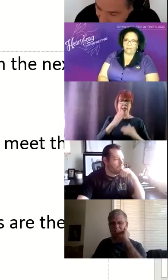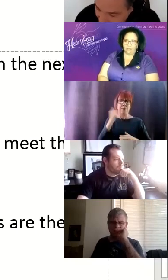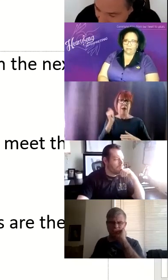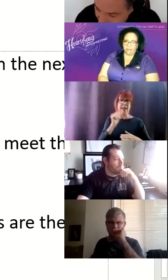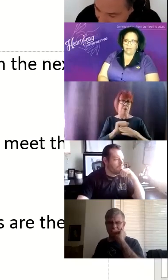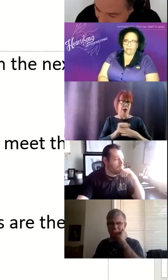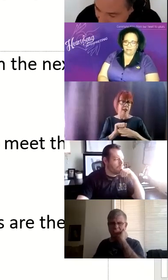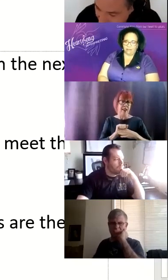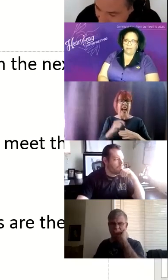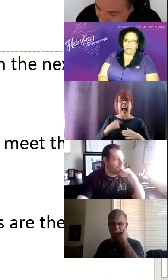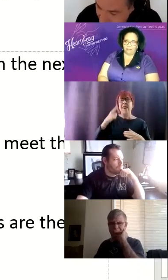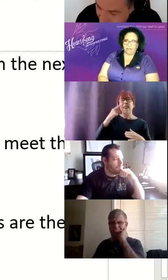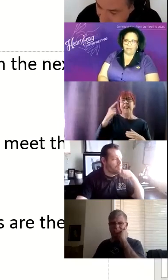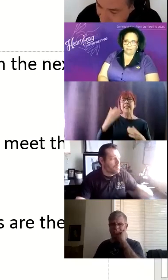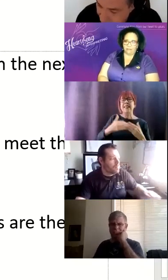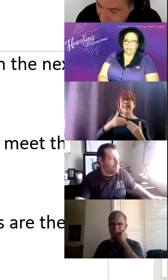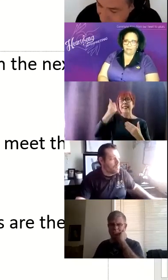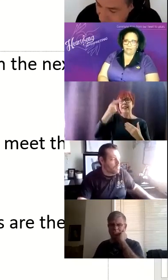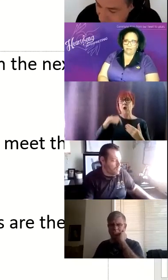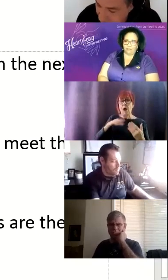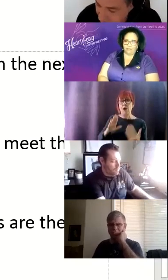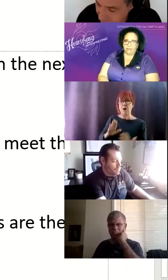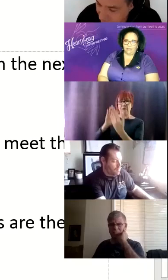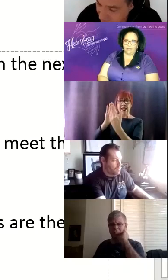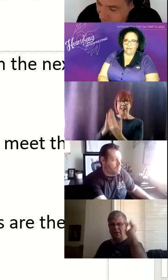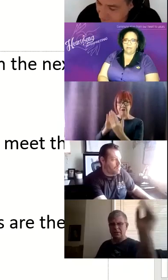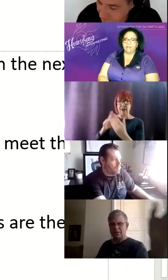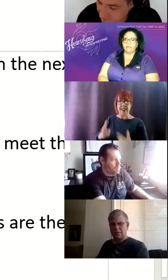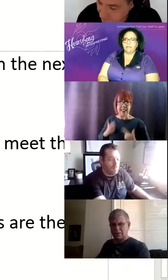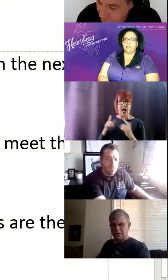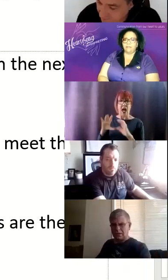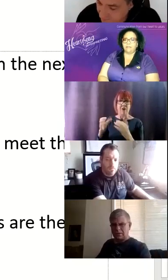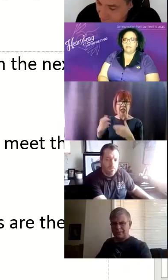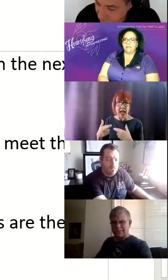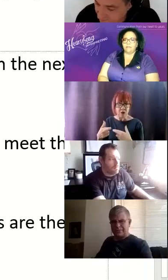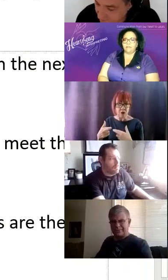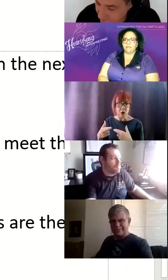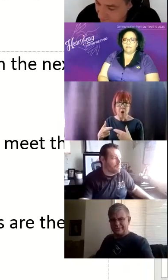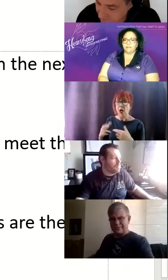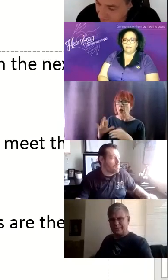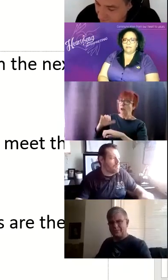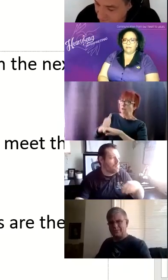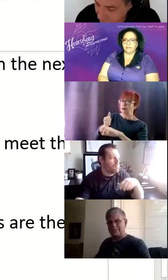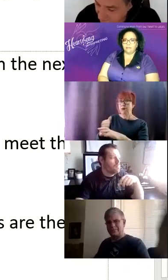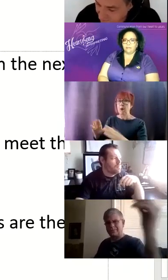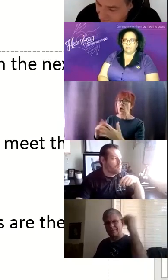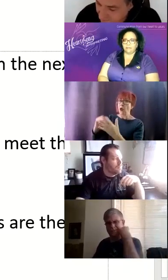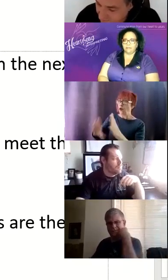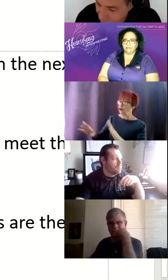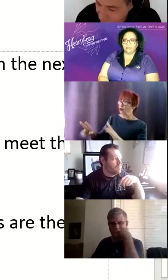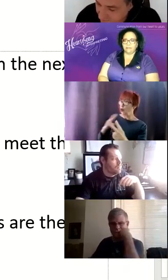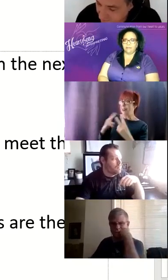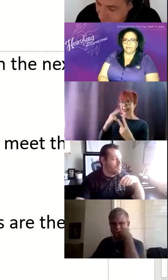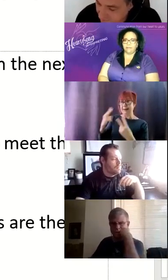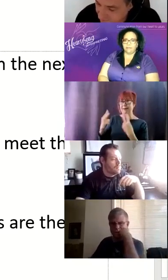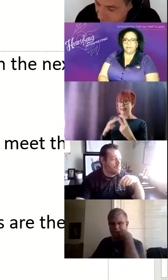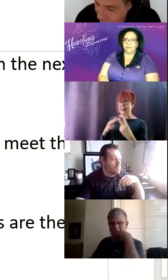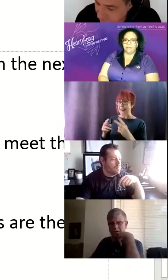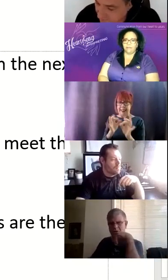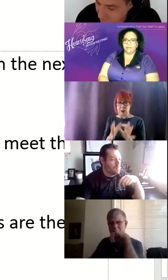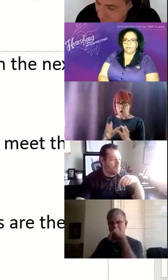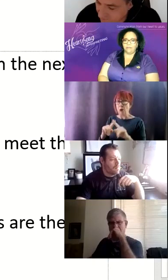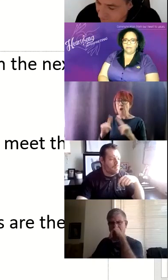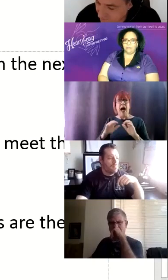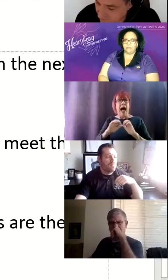think it's easier when you're in the face-to-face classroom to situate the student in a way that they can see the interpreter, but how do you